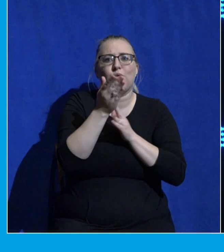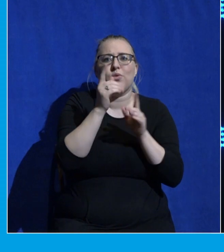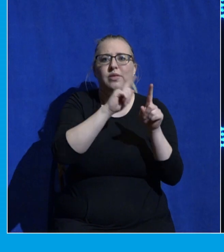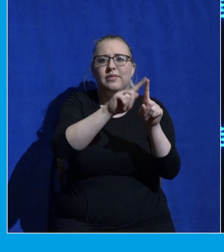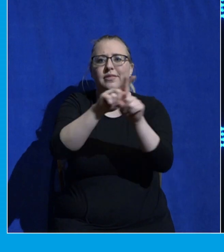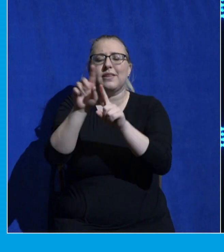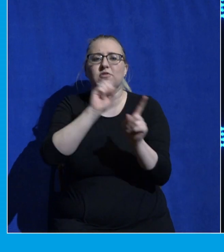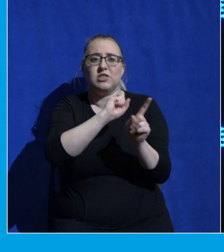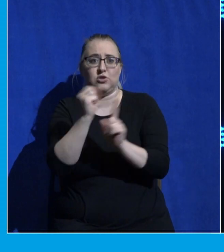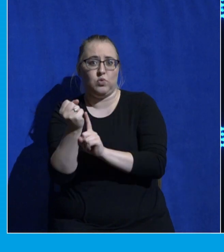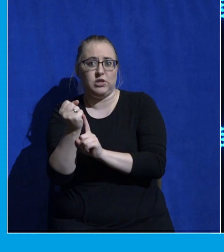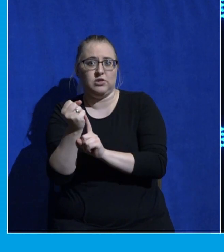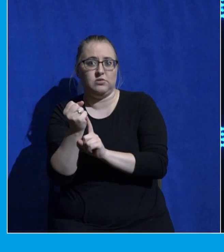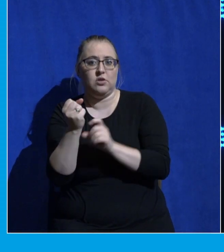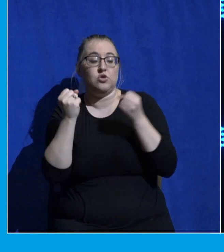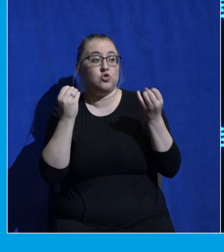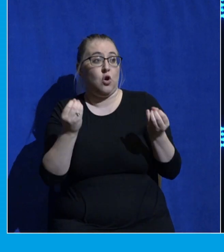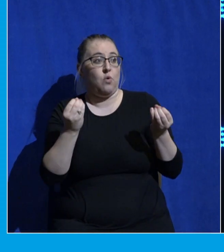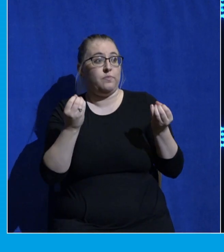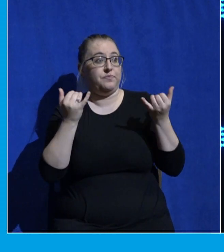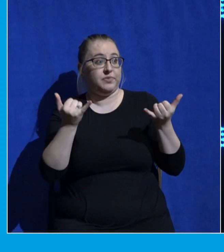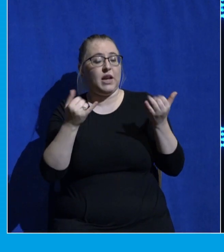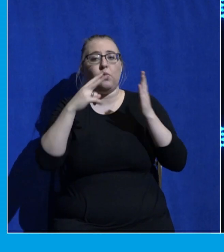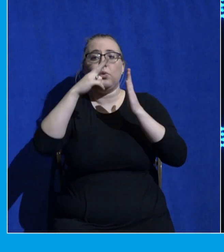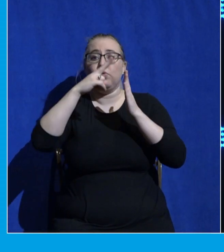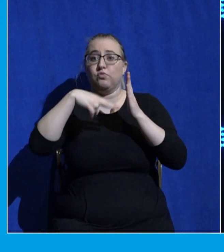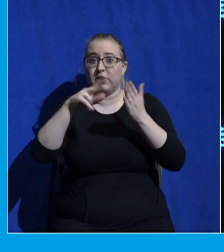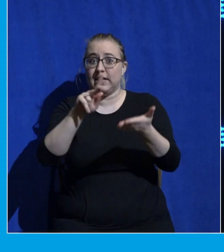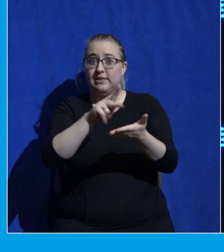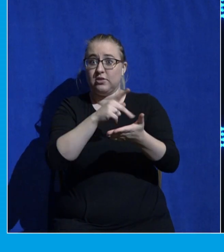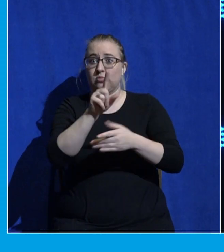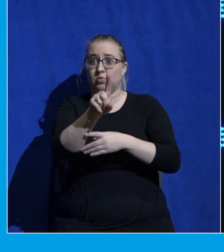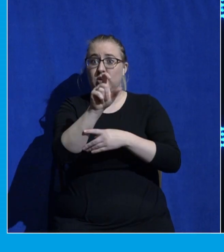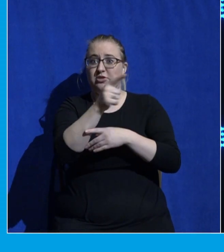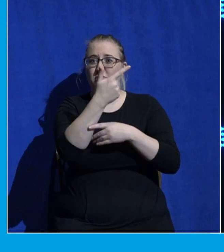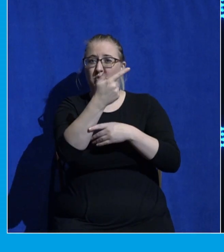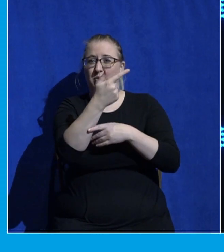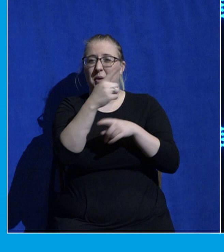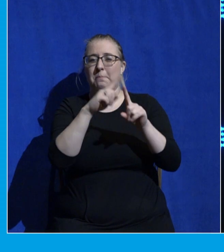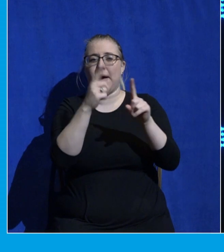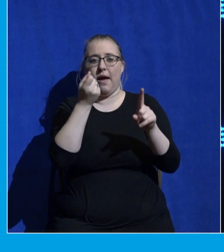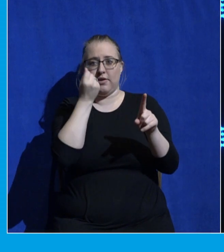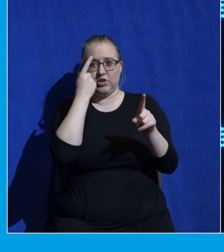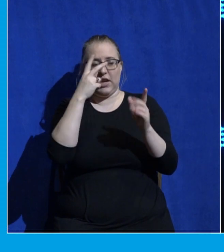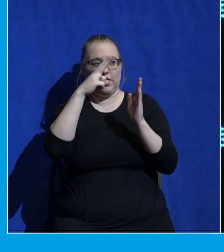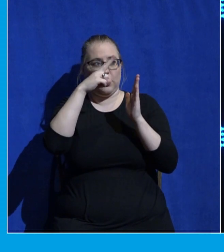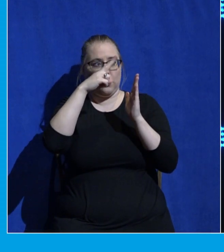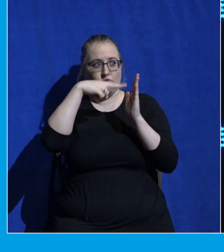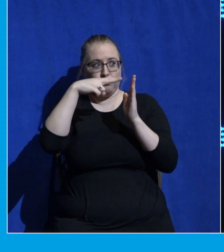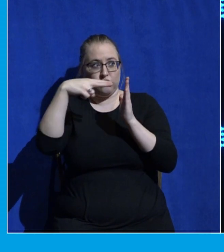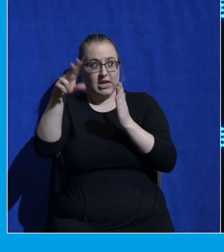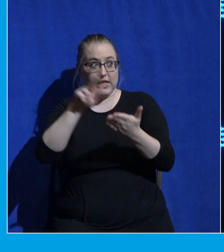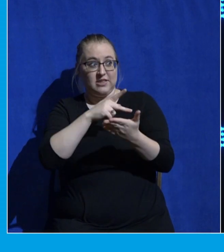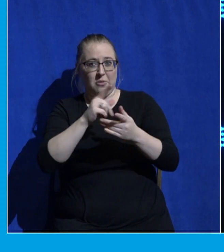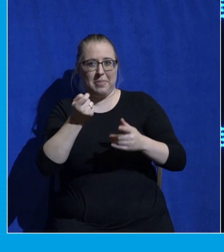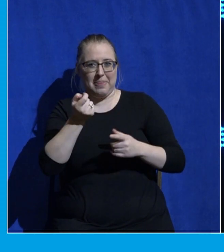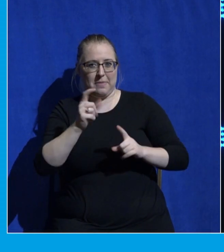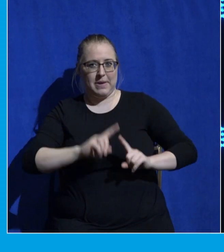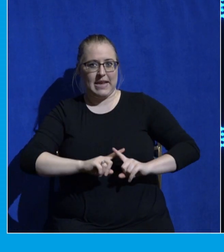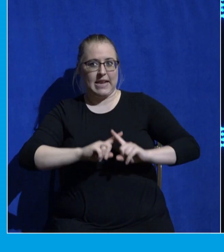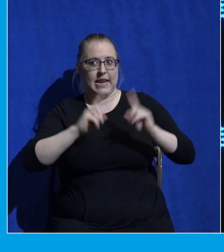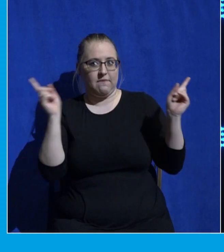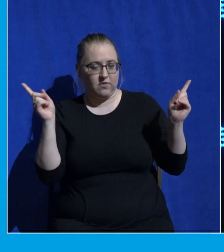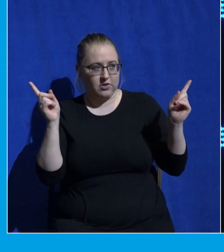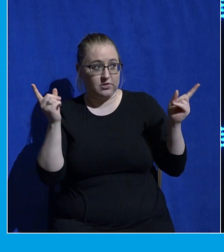Psalm 121. We're going to read it here and at all of our locations, but we're going to do it a little bit differently today. So this is what we're going to do with